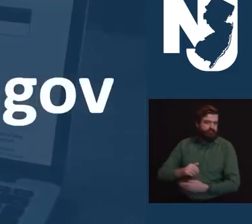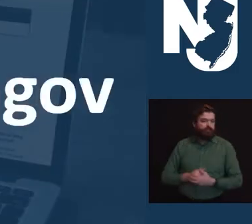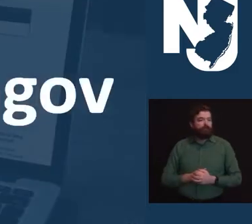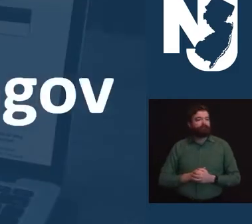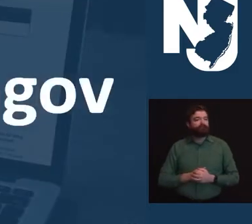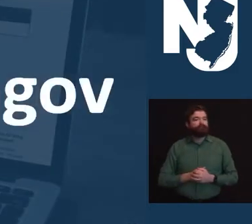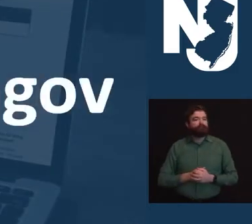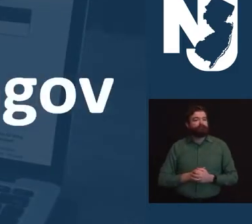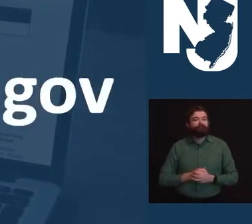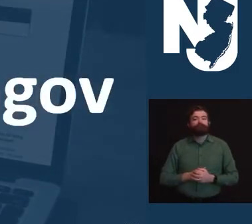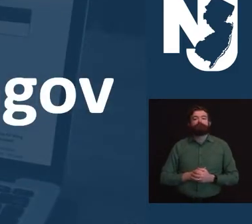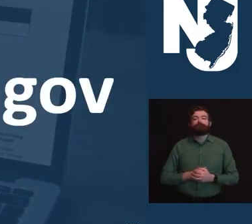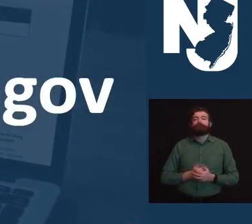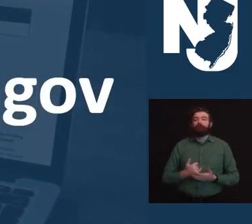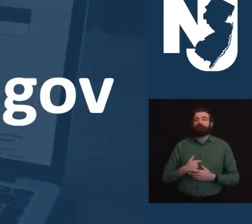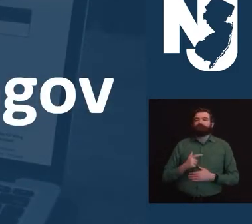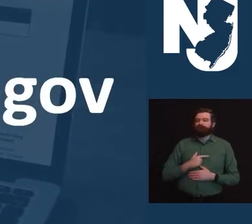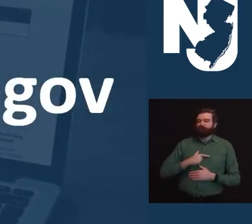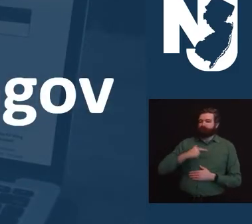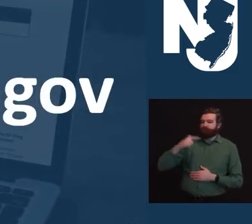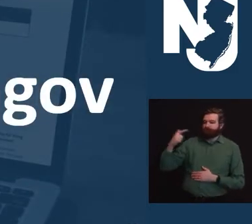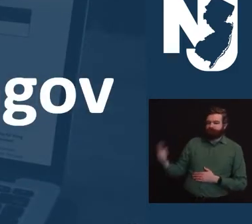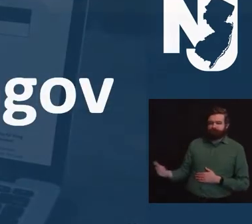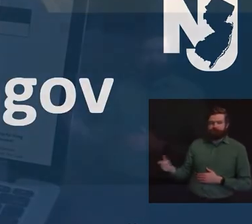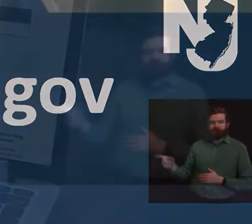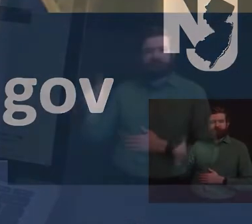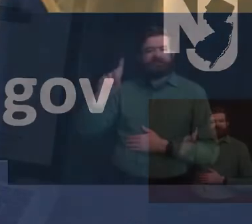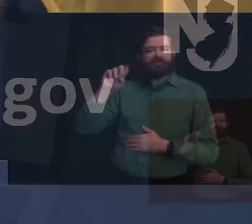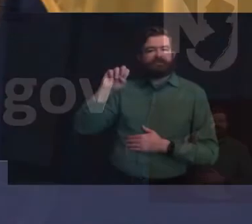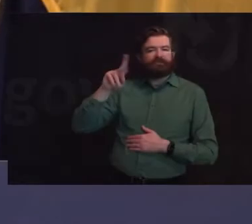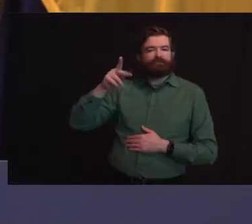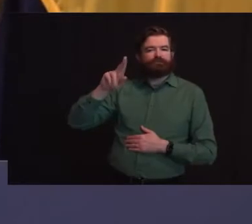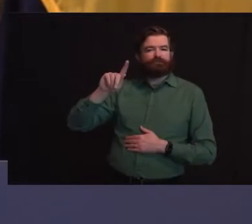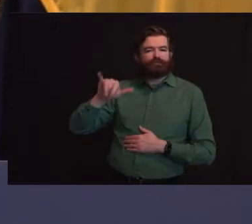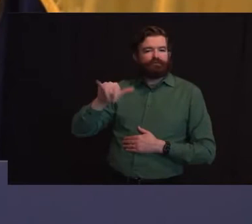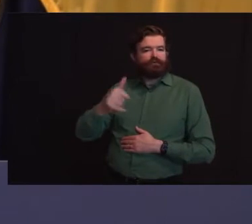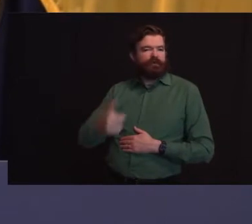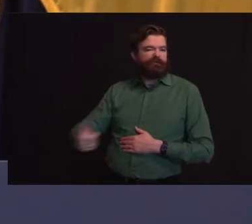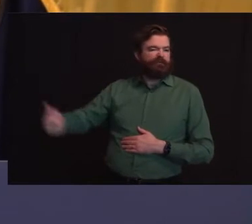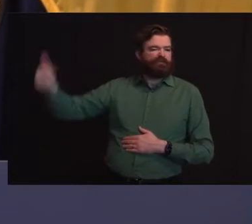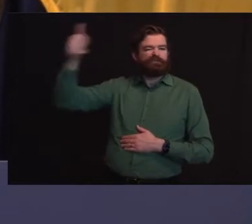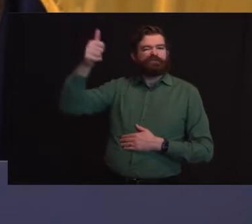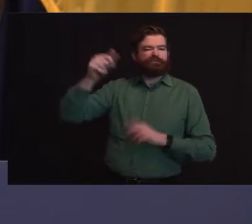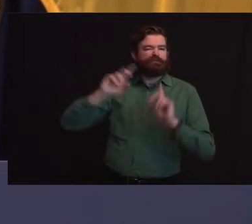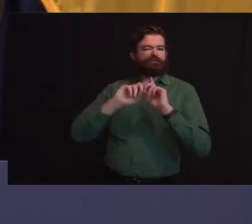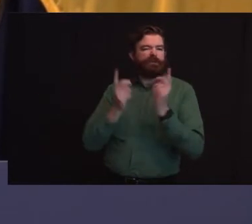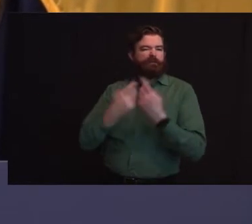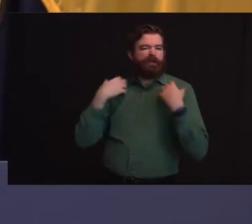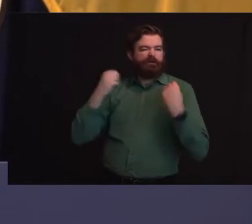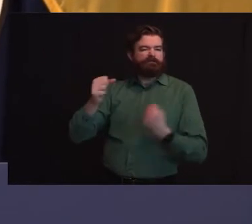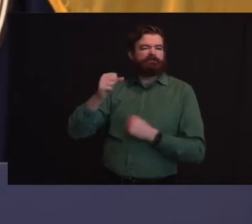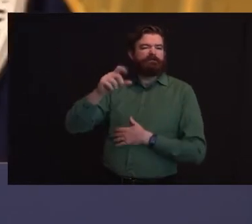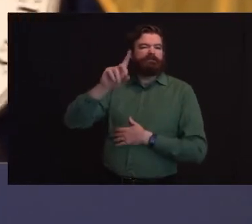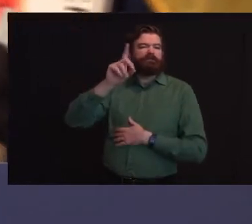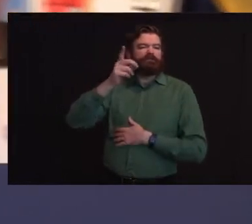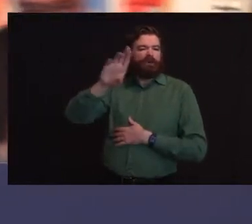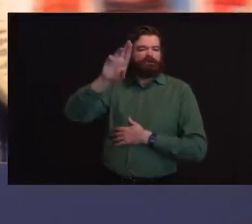things over to the guy to my right, the Deputy Commissioner of the Department of Health for Public Health Services, Dr. David Adnaro.